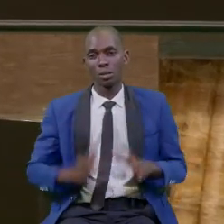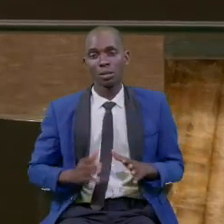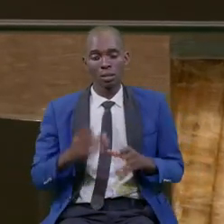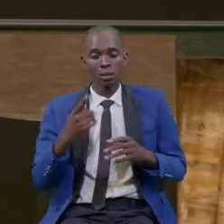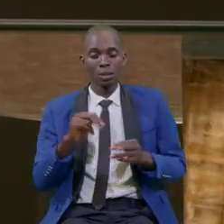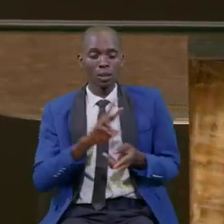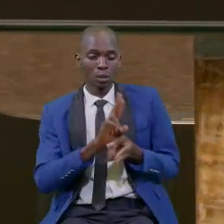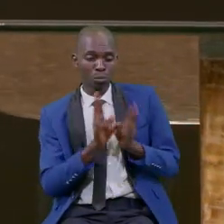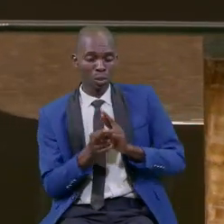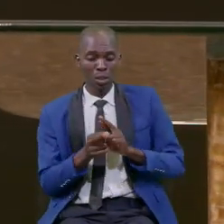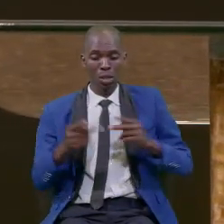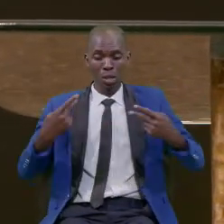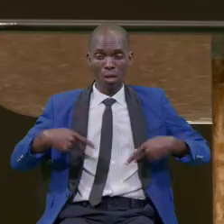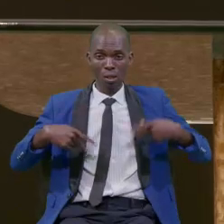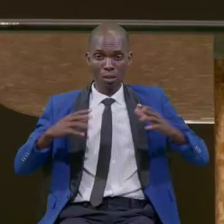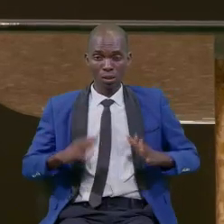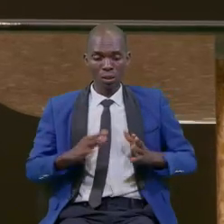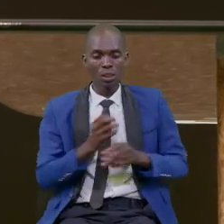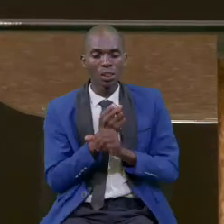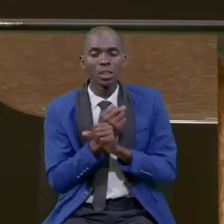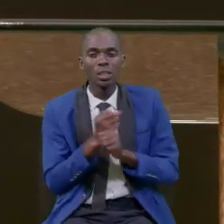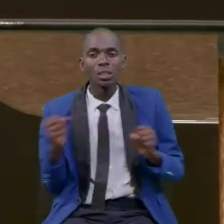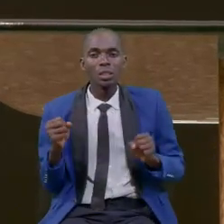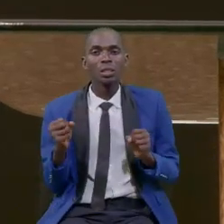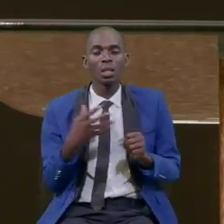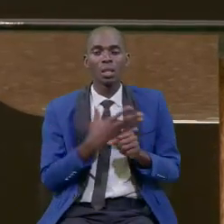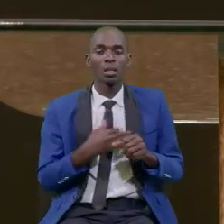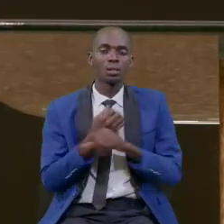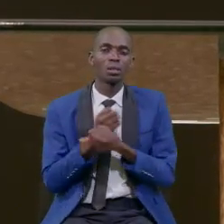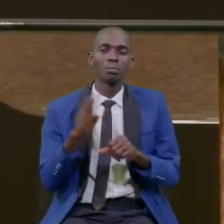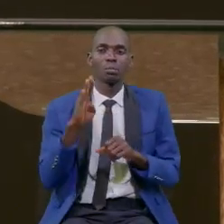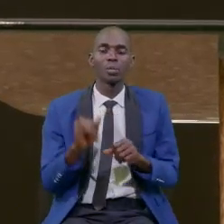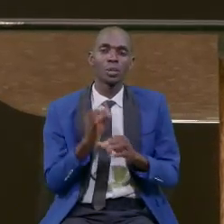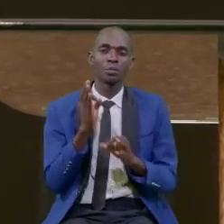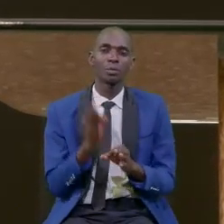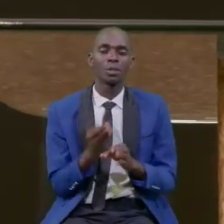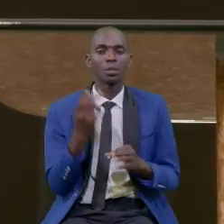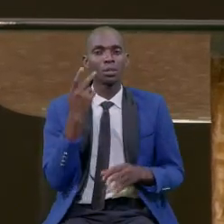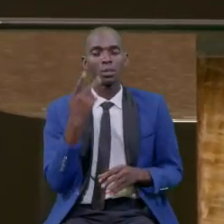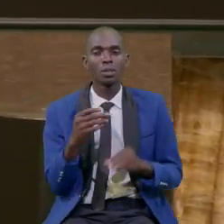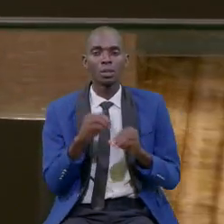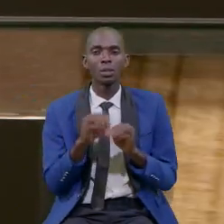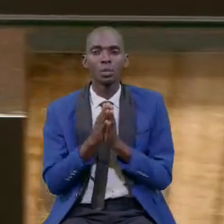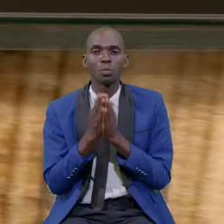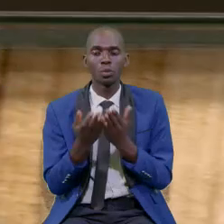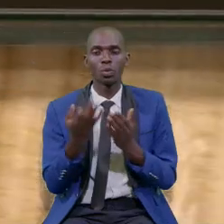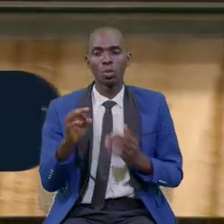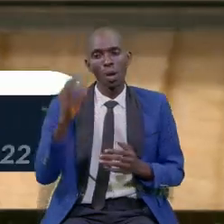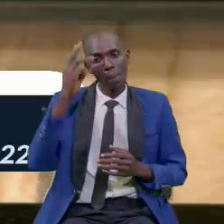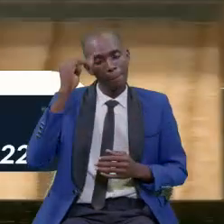harlot, saved and justified by faith. We're looking at Matthew